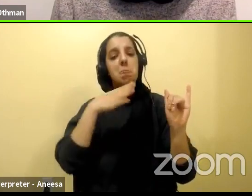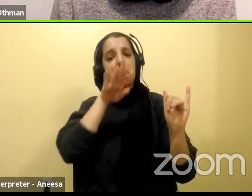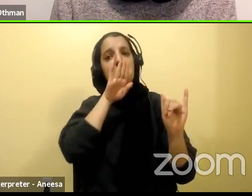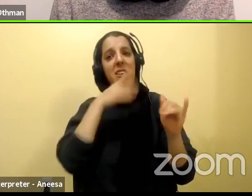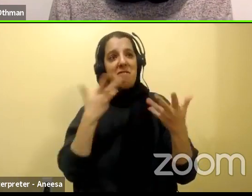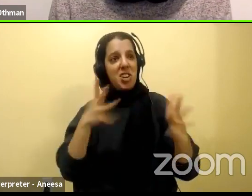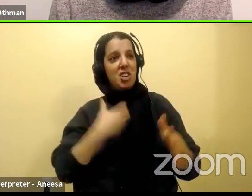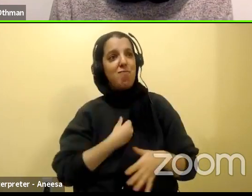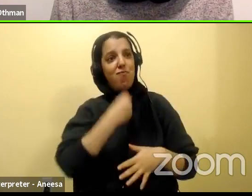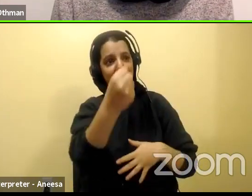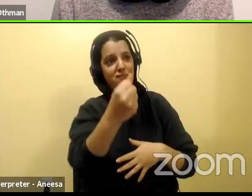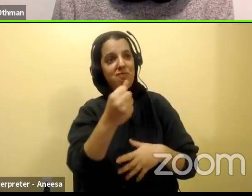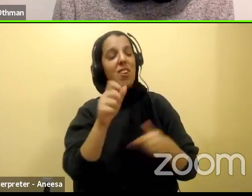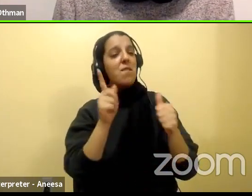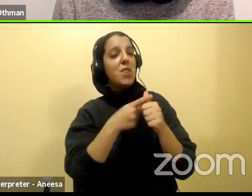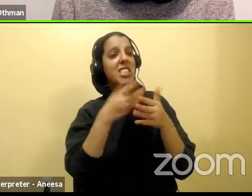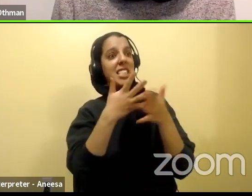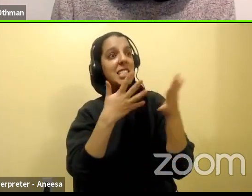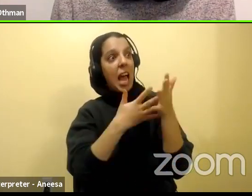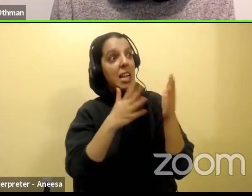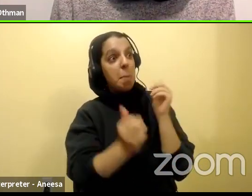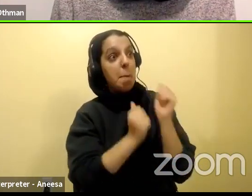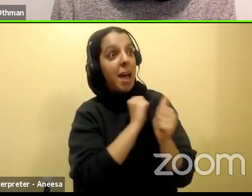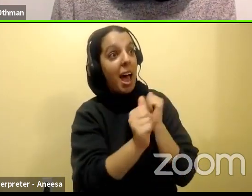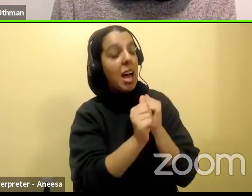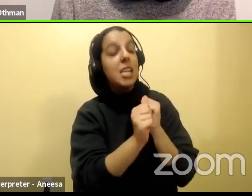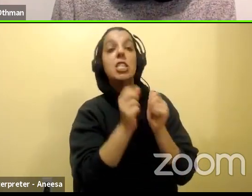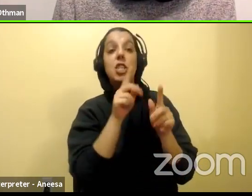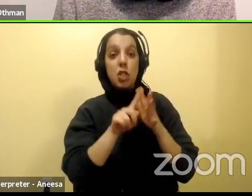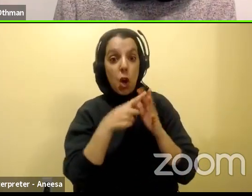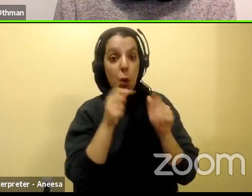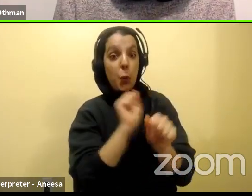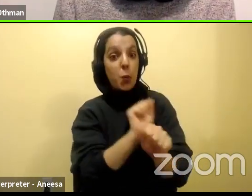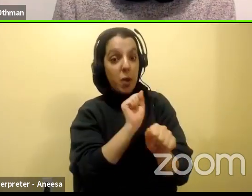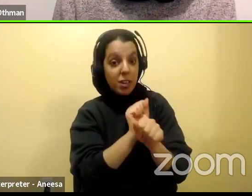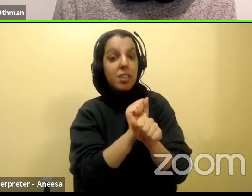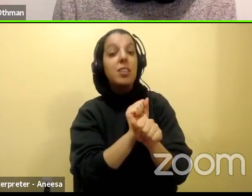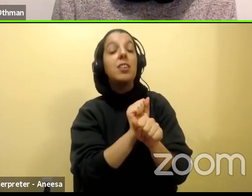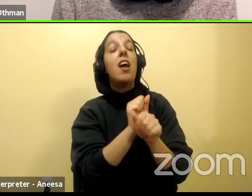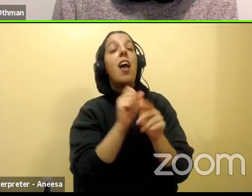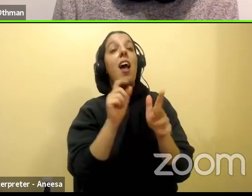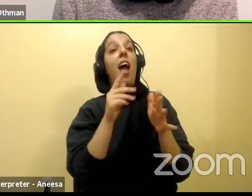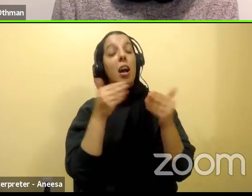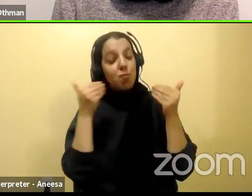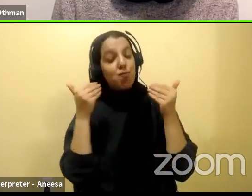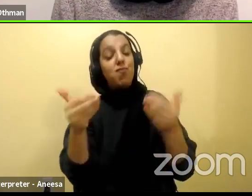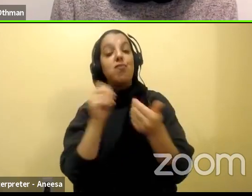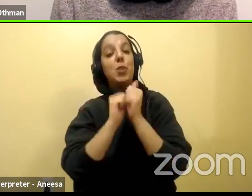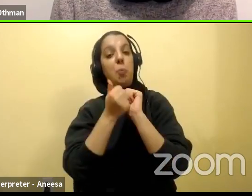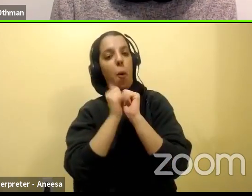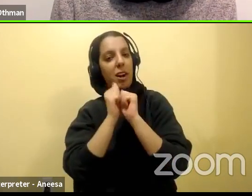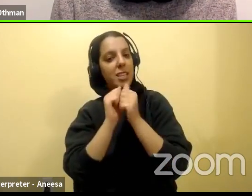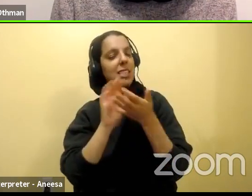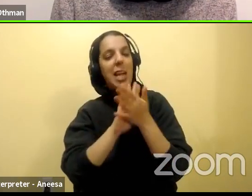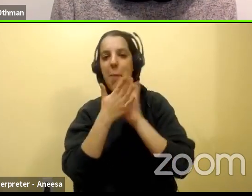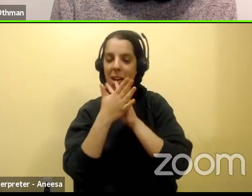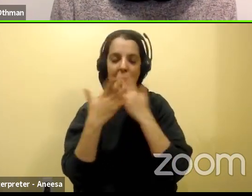I passed my first test and I started to work. And I started practicing sports and succeeded and became a sports